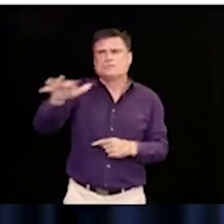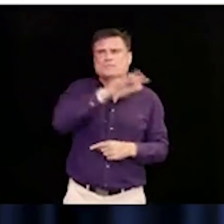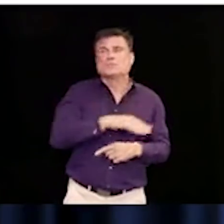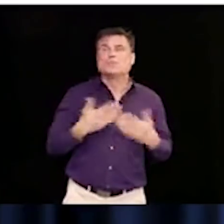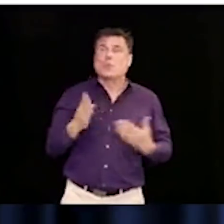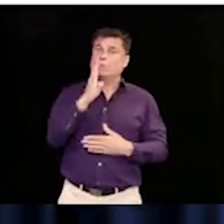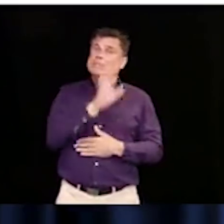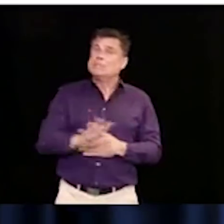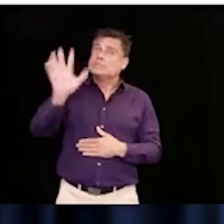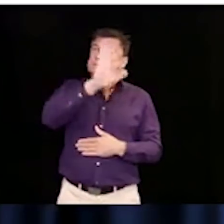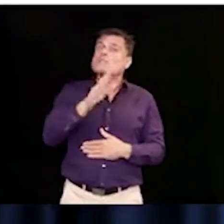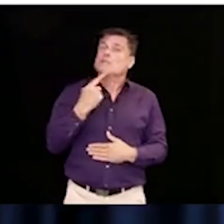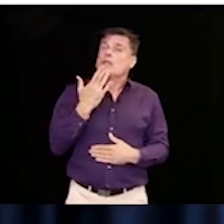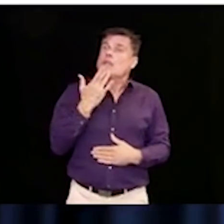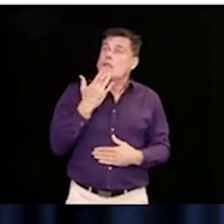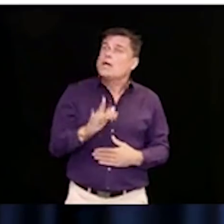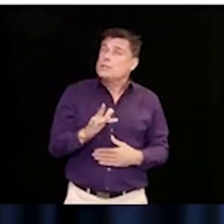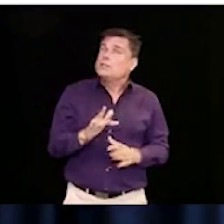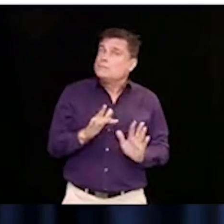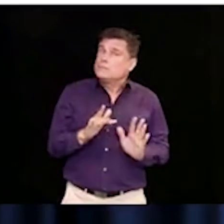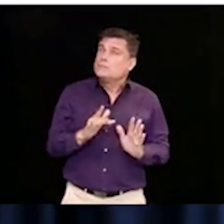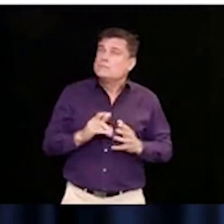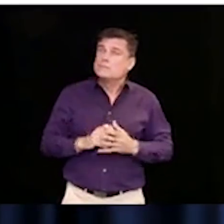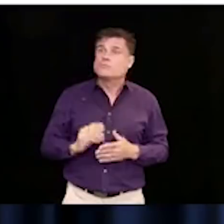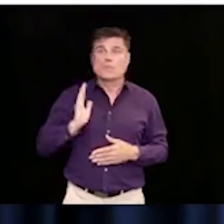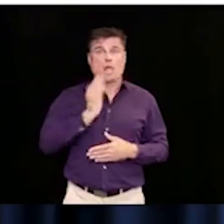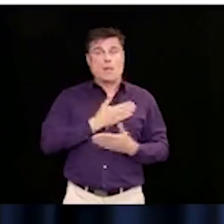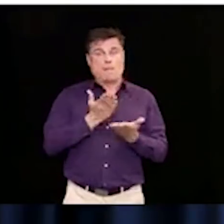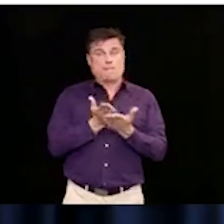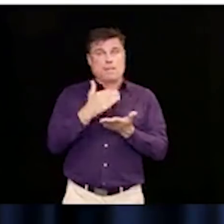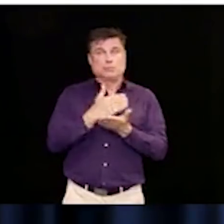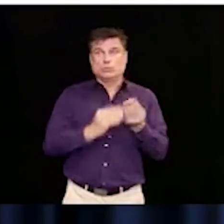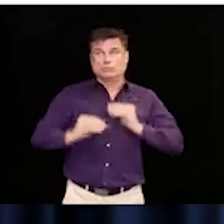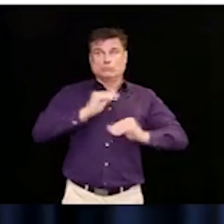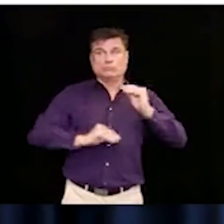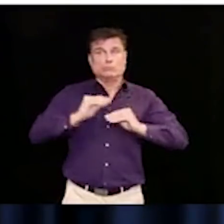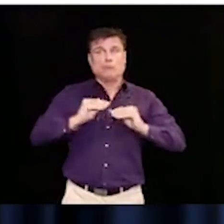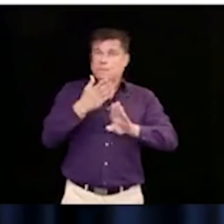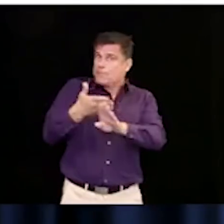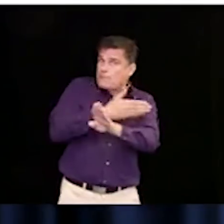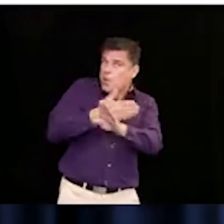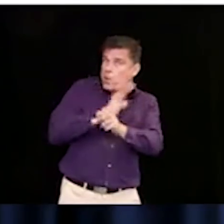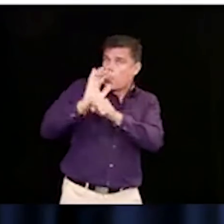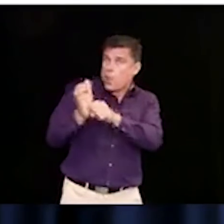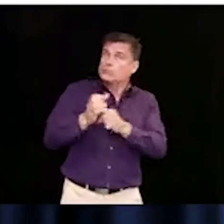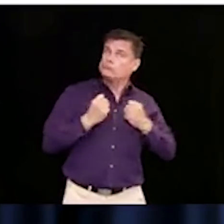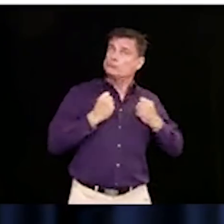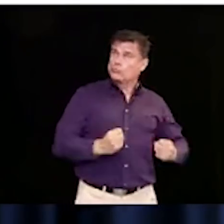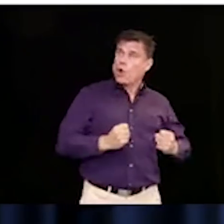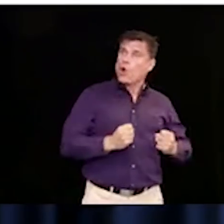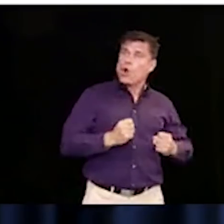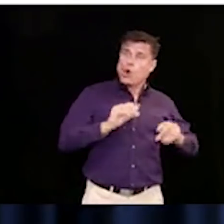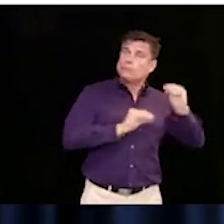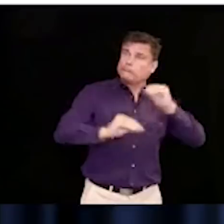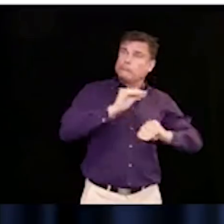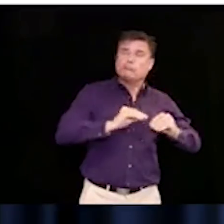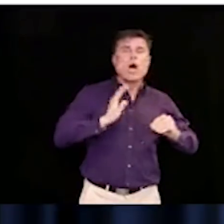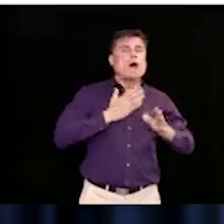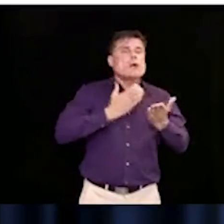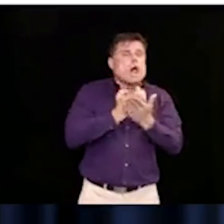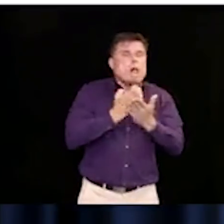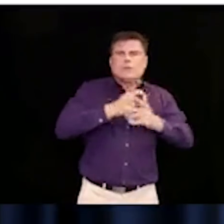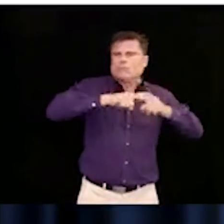BC was fortunate to come into COVID-19 from a place of economic strength. We have a diverse, resilient